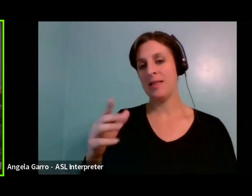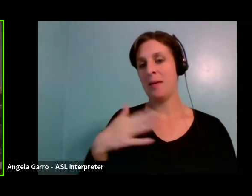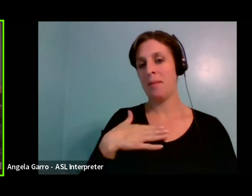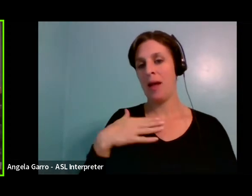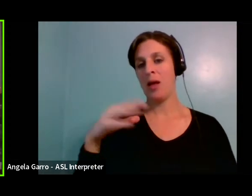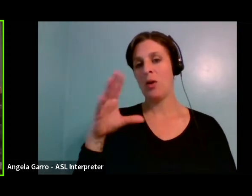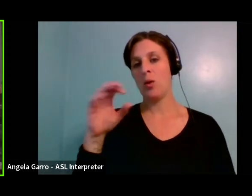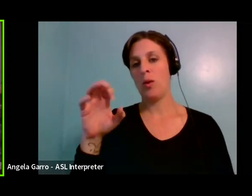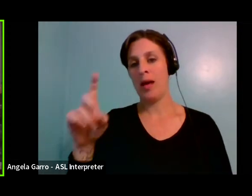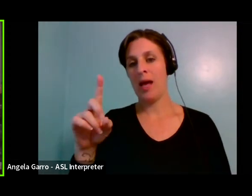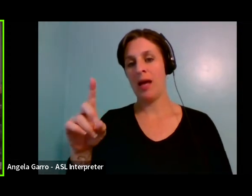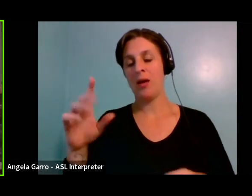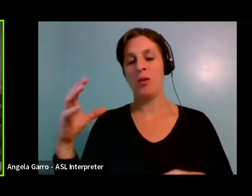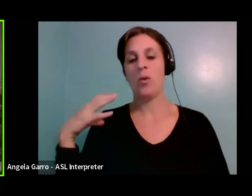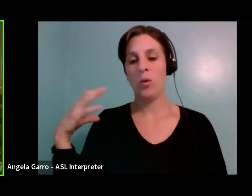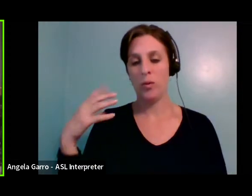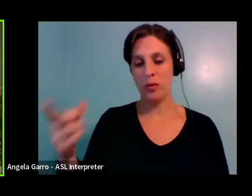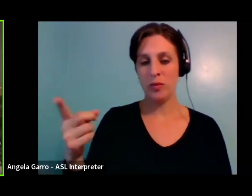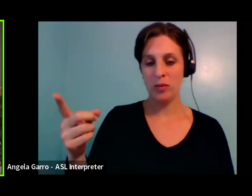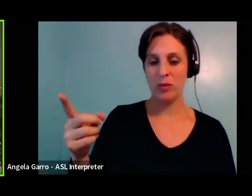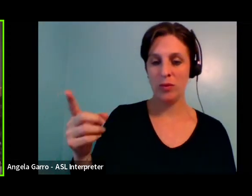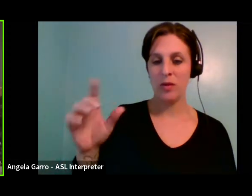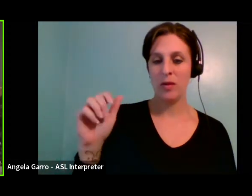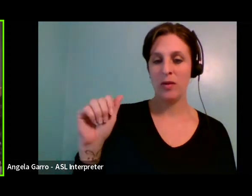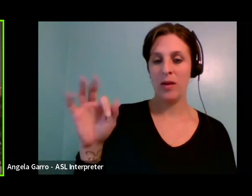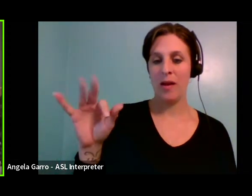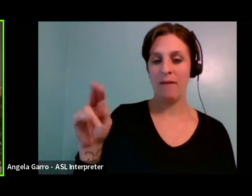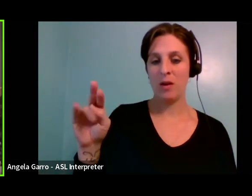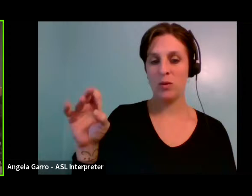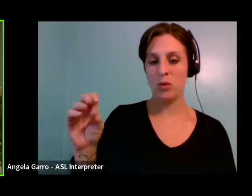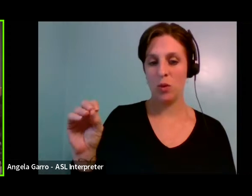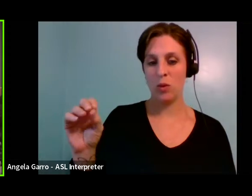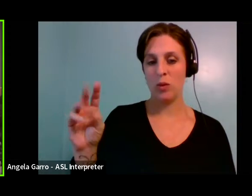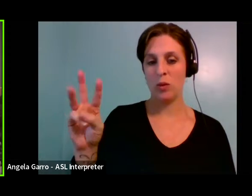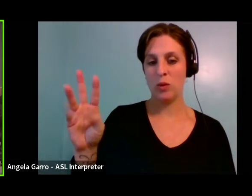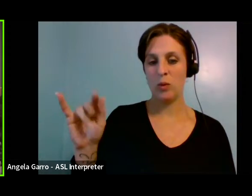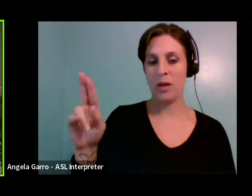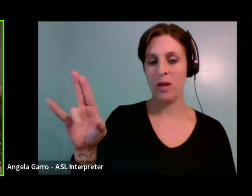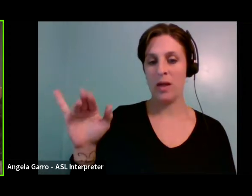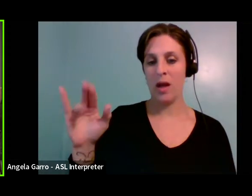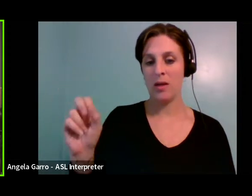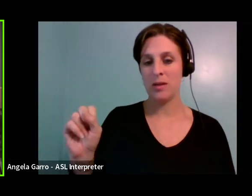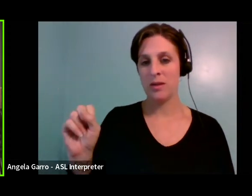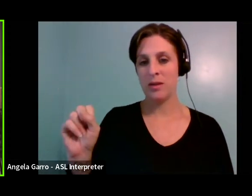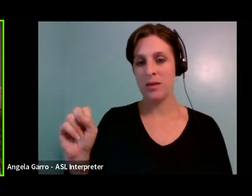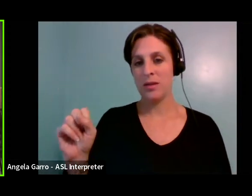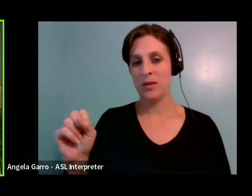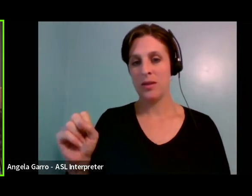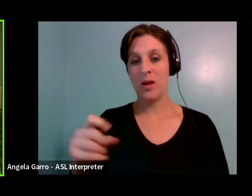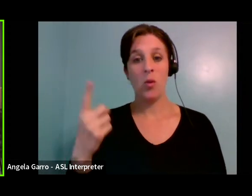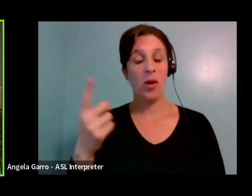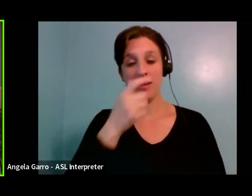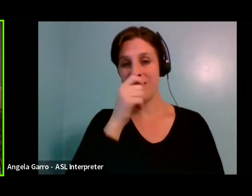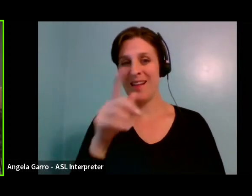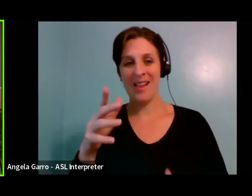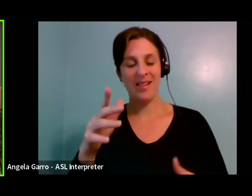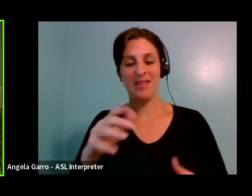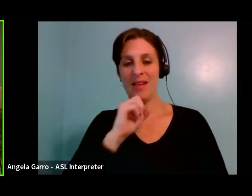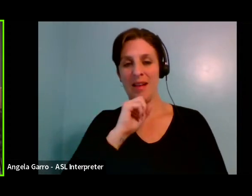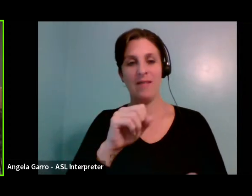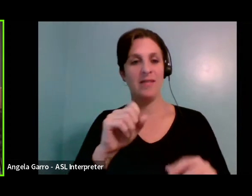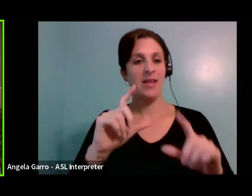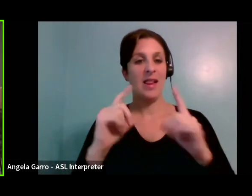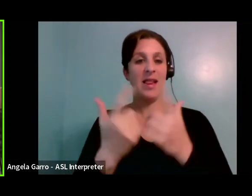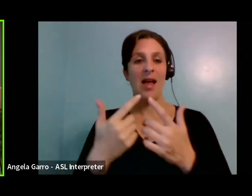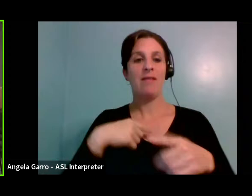co-head coach, Alfonso Duenas. Anything, coach? Well, one of the things that we enjoy about this league is just having diverse group of